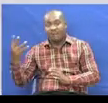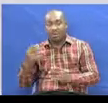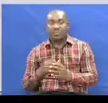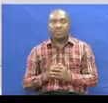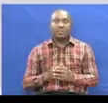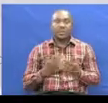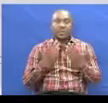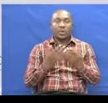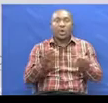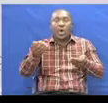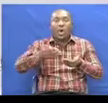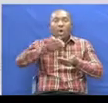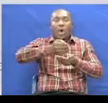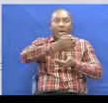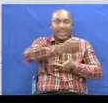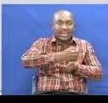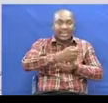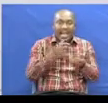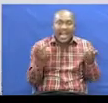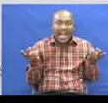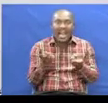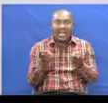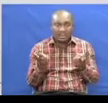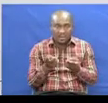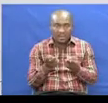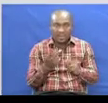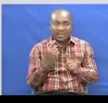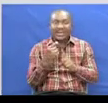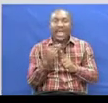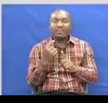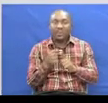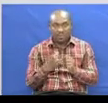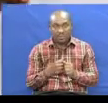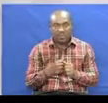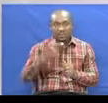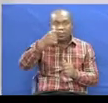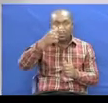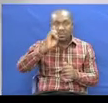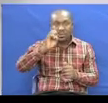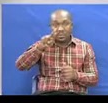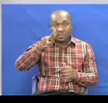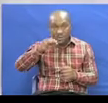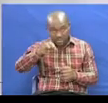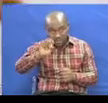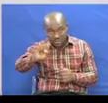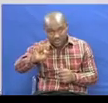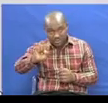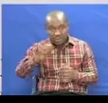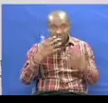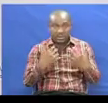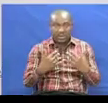collect like terms. Which terms are alike? Numerals.